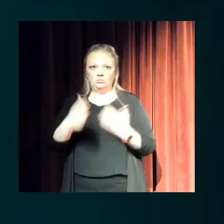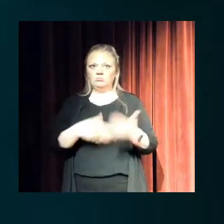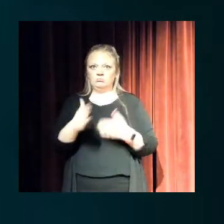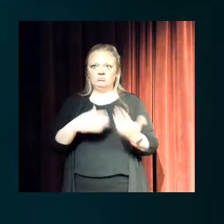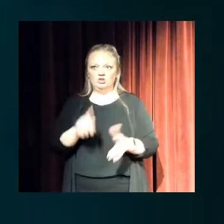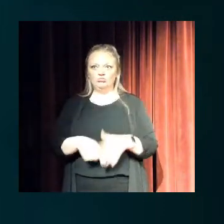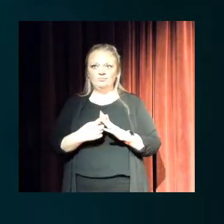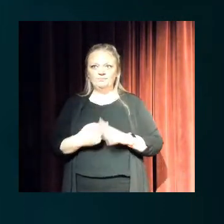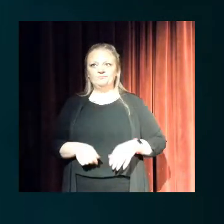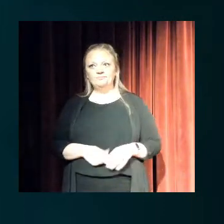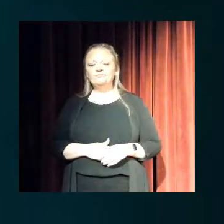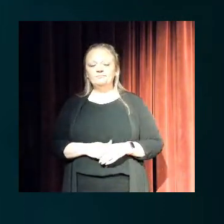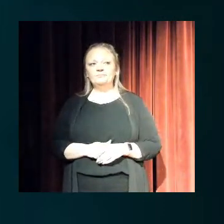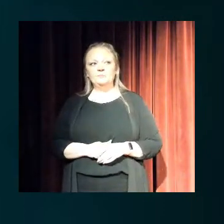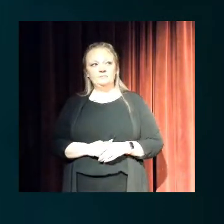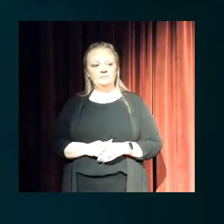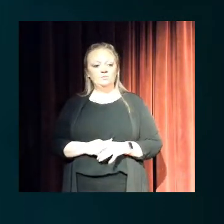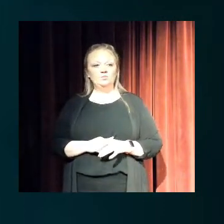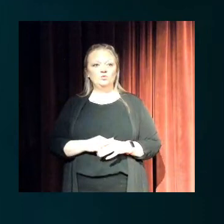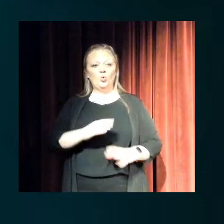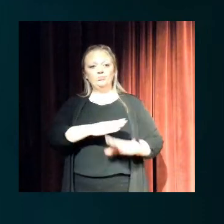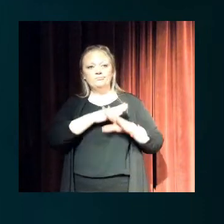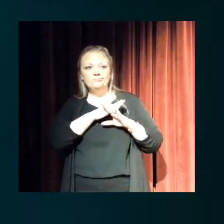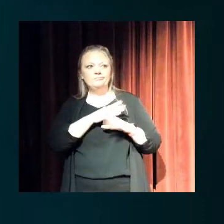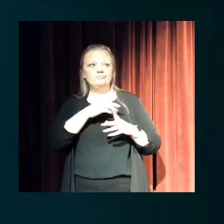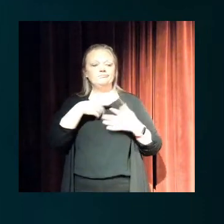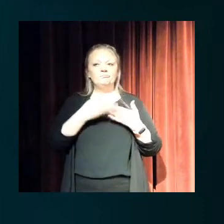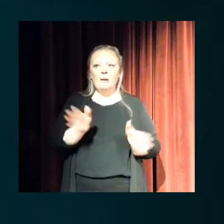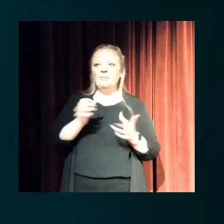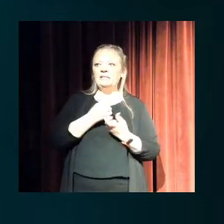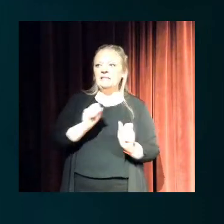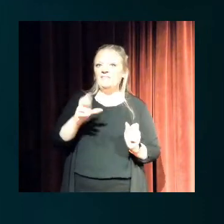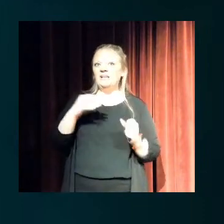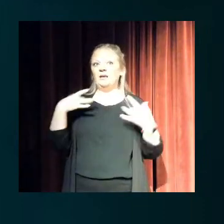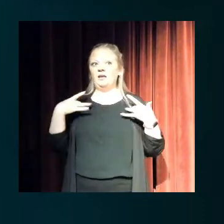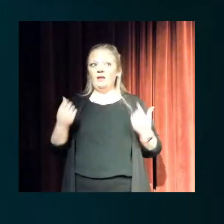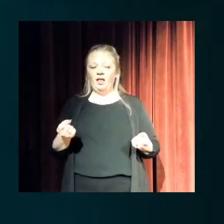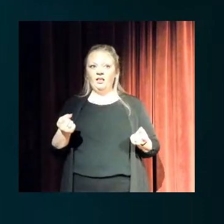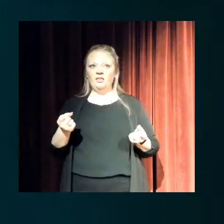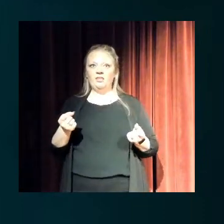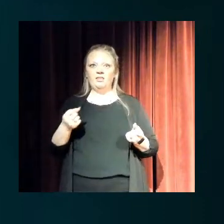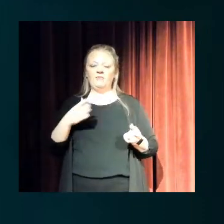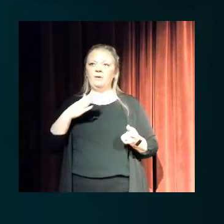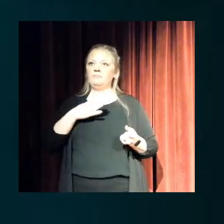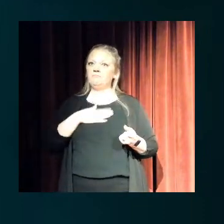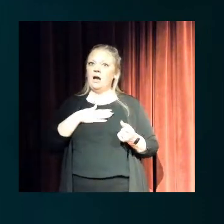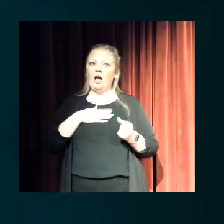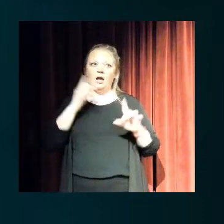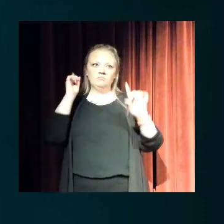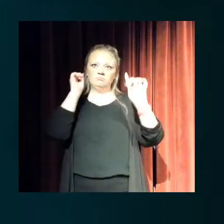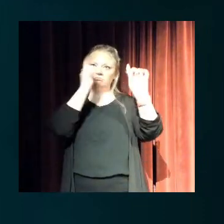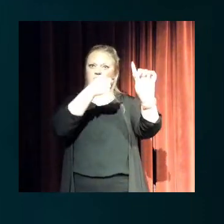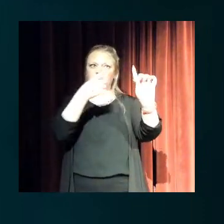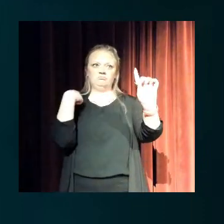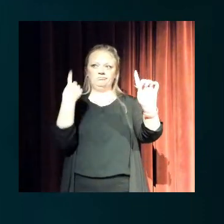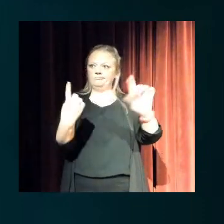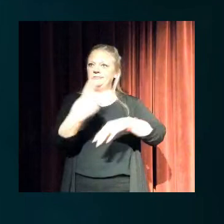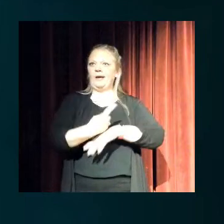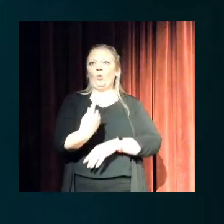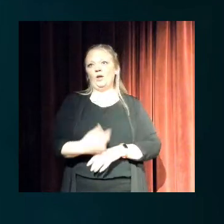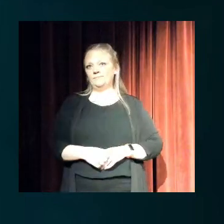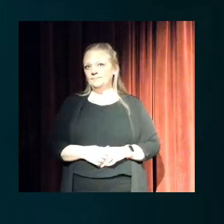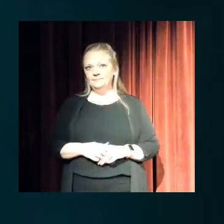rolling. Protecting the public safety as well as the public's health have been key goals of my administration since day